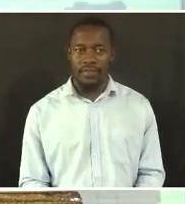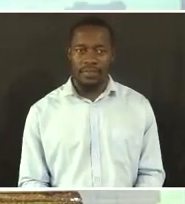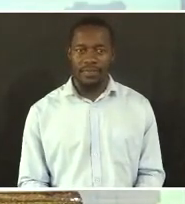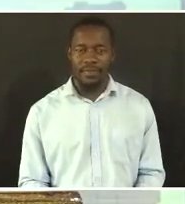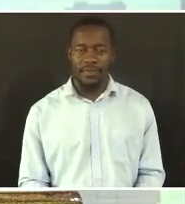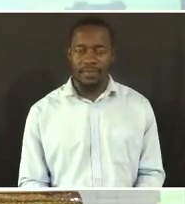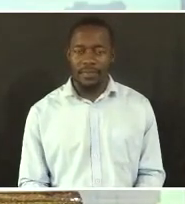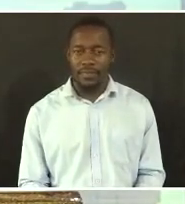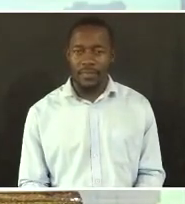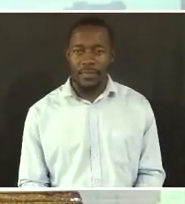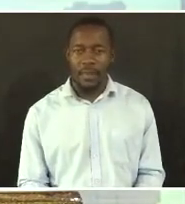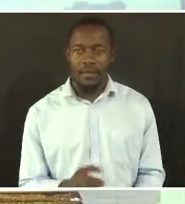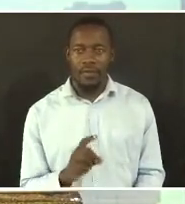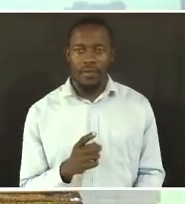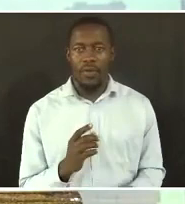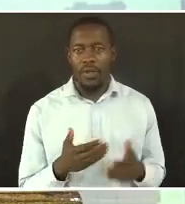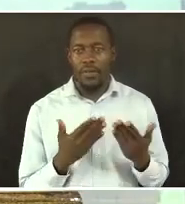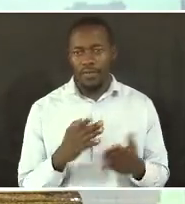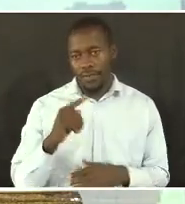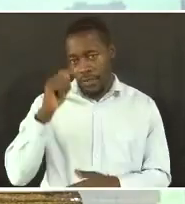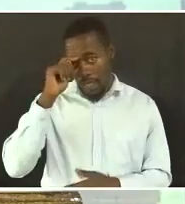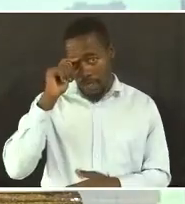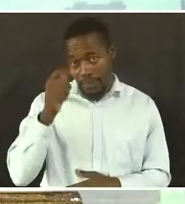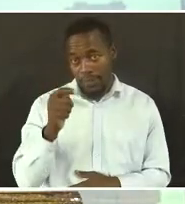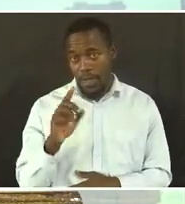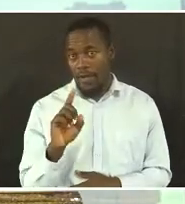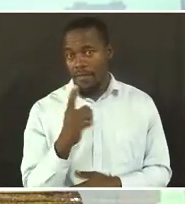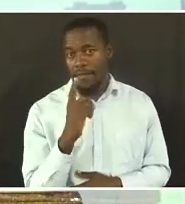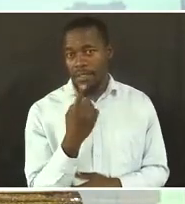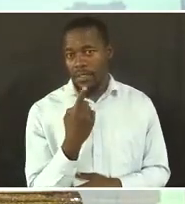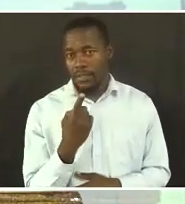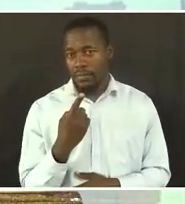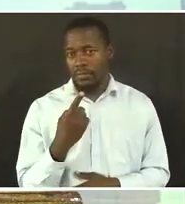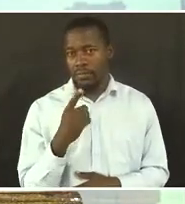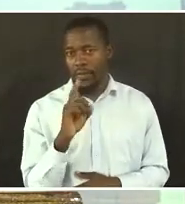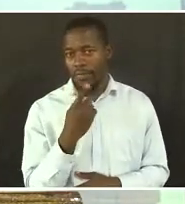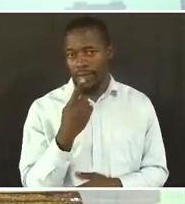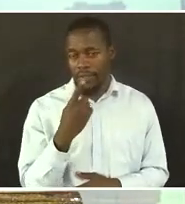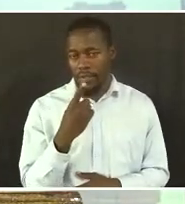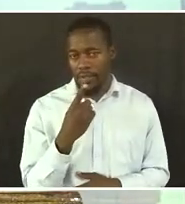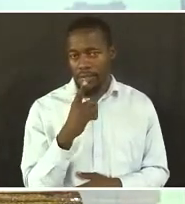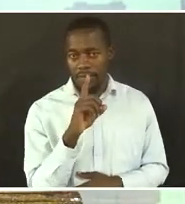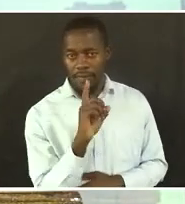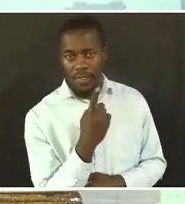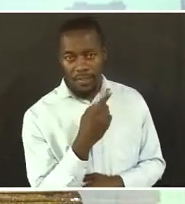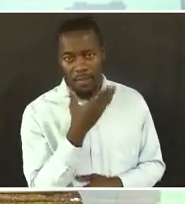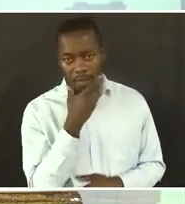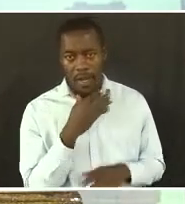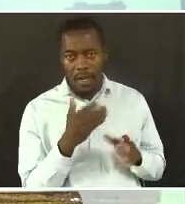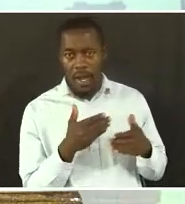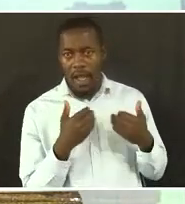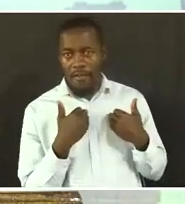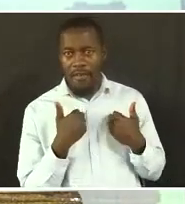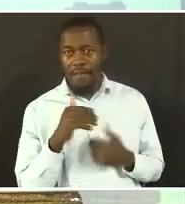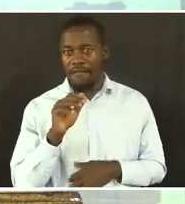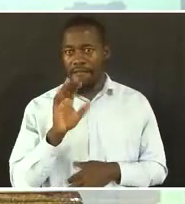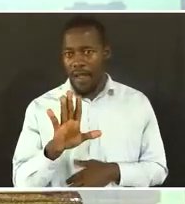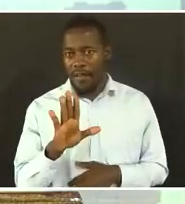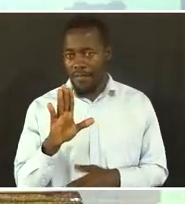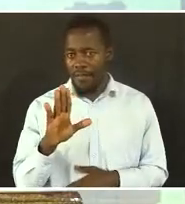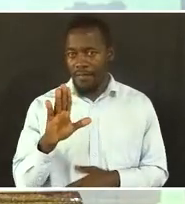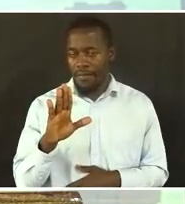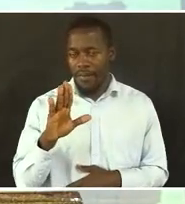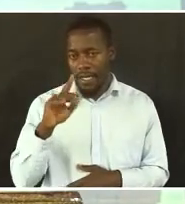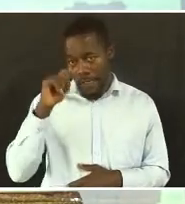talents? Hey, church, the first one was given how many talents? 5. And to the